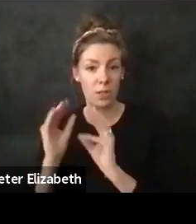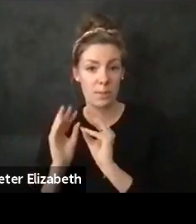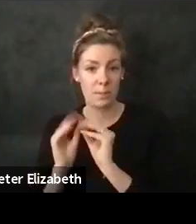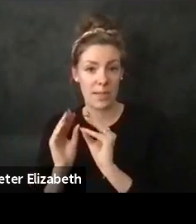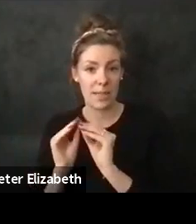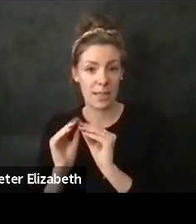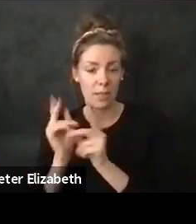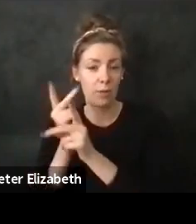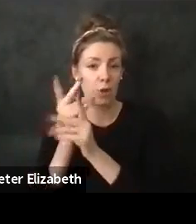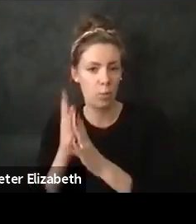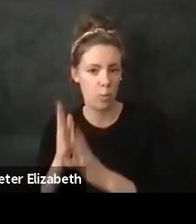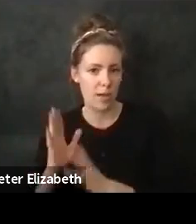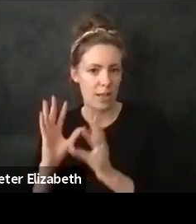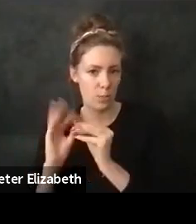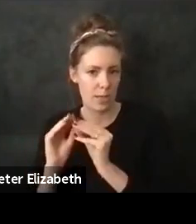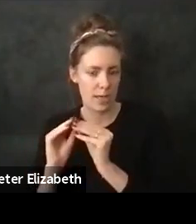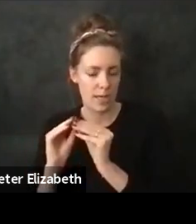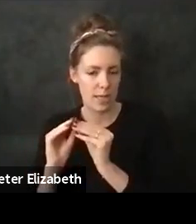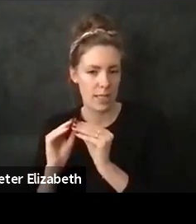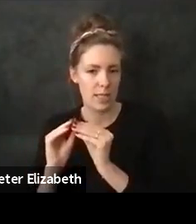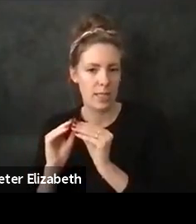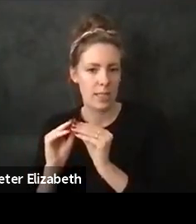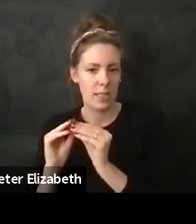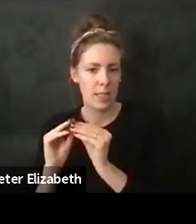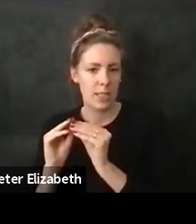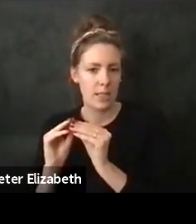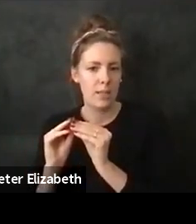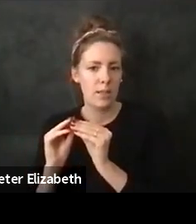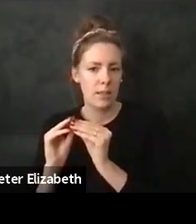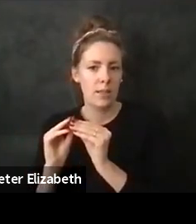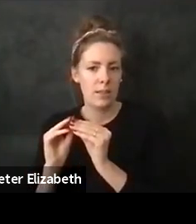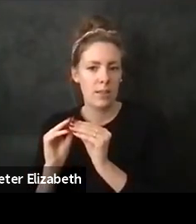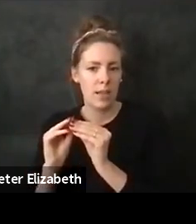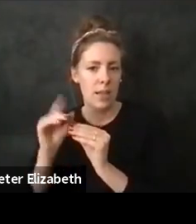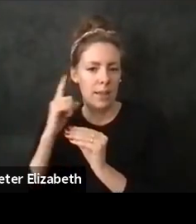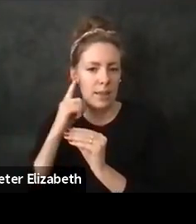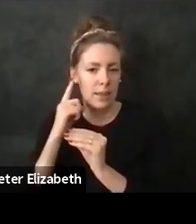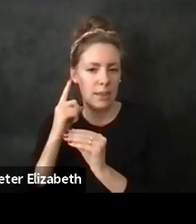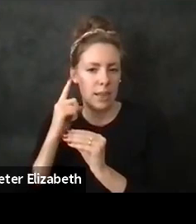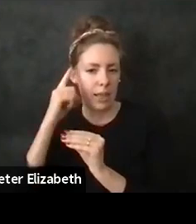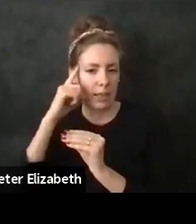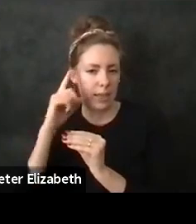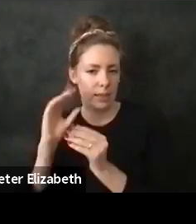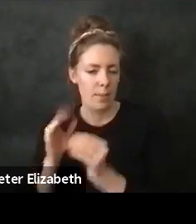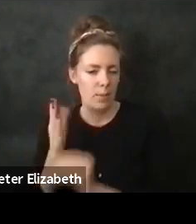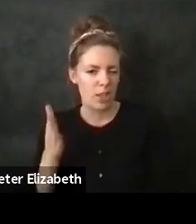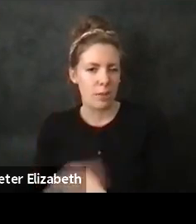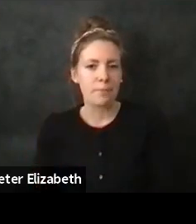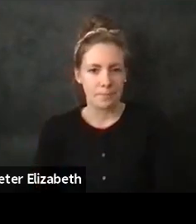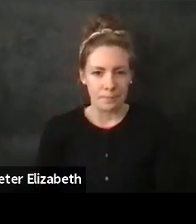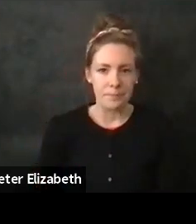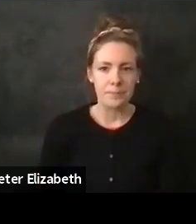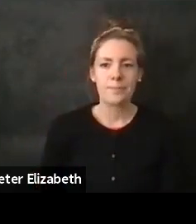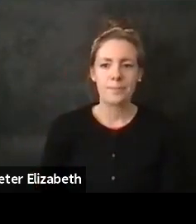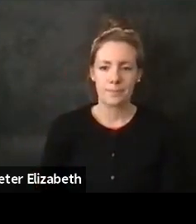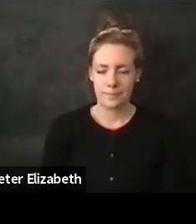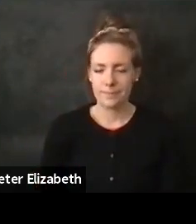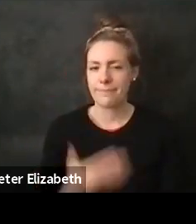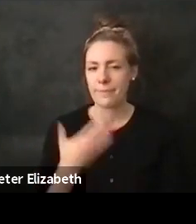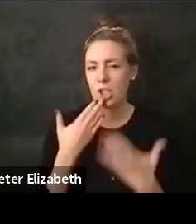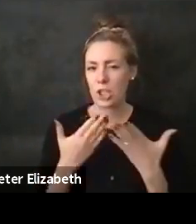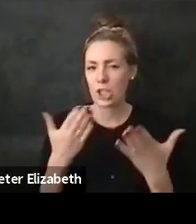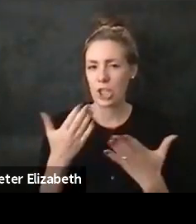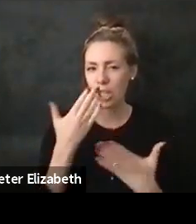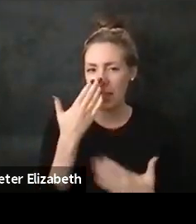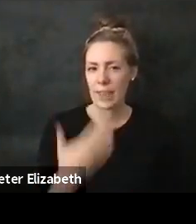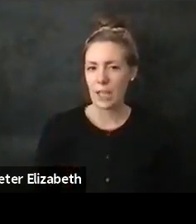the first supervisor meeting, not the art commission meeting, but I did see that number at one point. That's a good suggestion to look